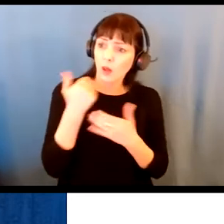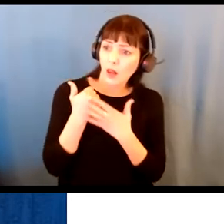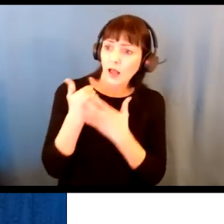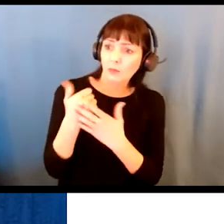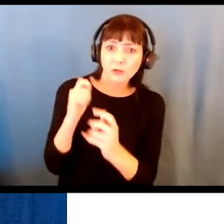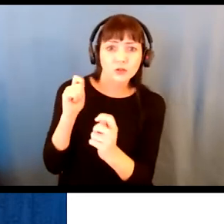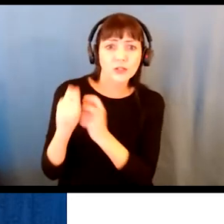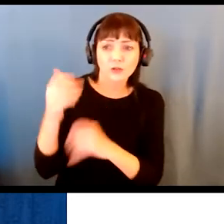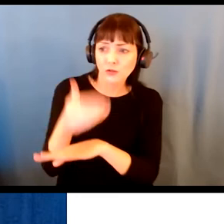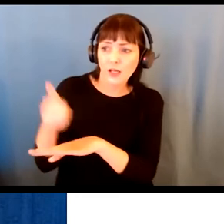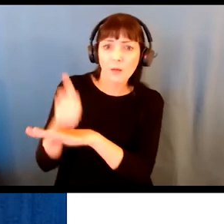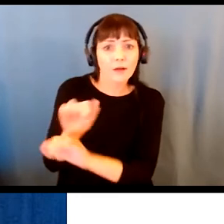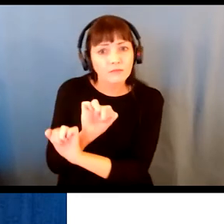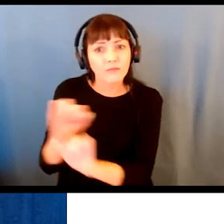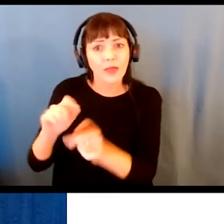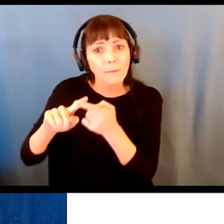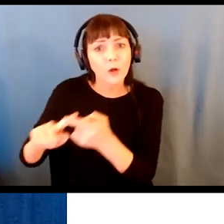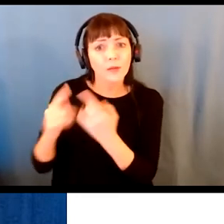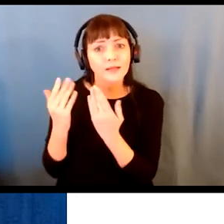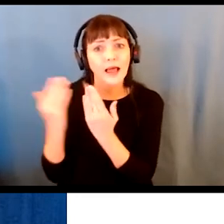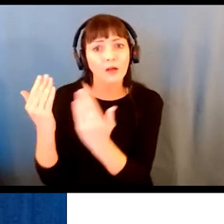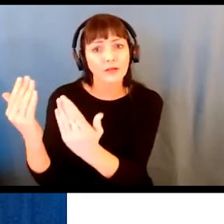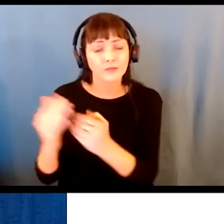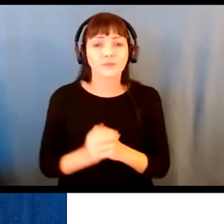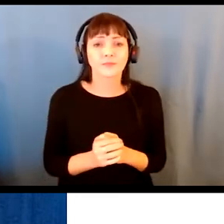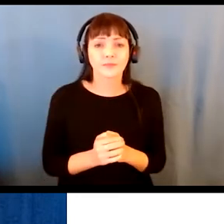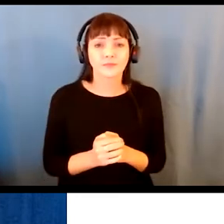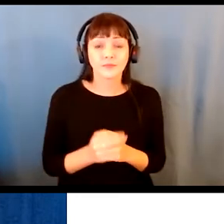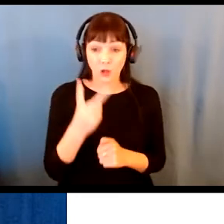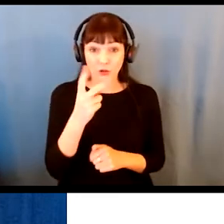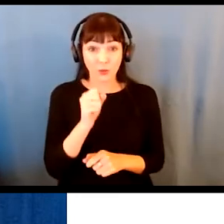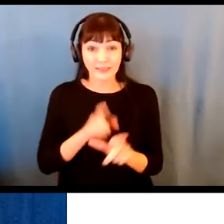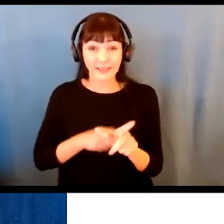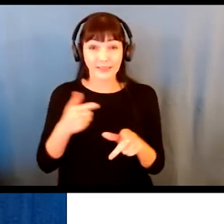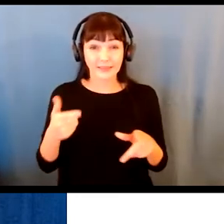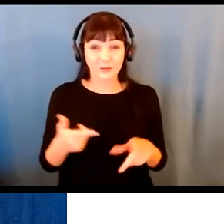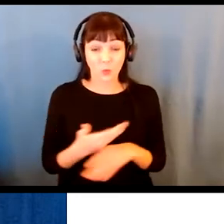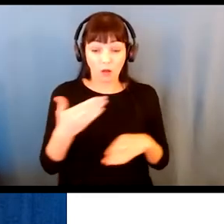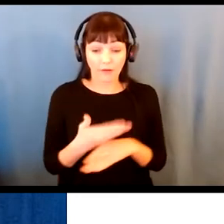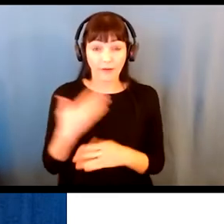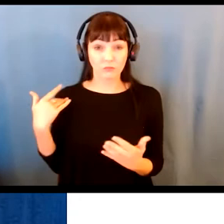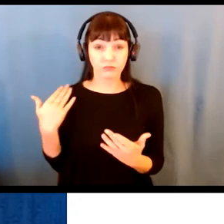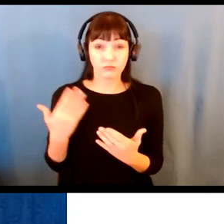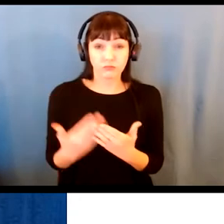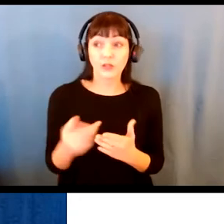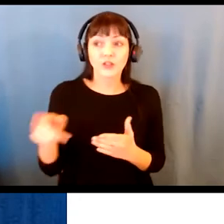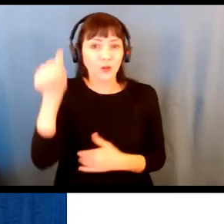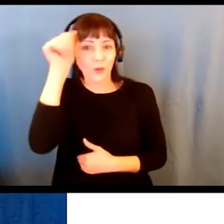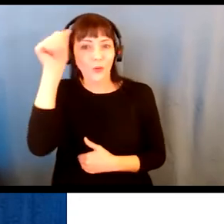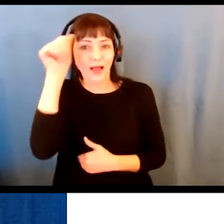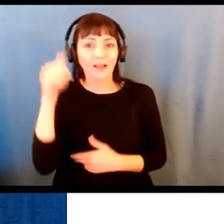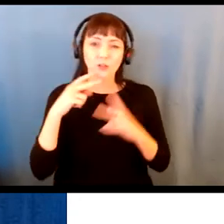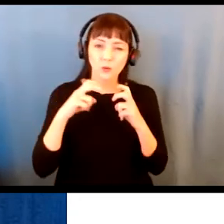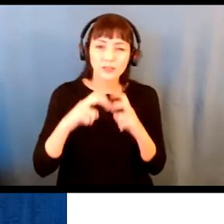new permanent gallery. Claire knew of the work we'd done in the research centre over a period of nearly 20 years to explore how